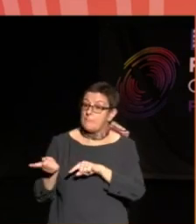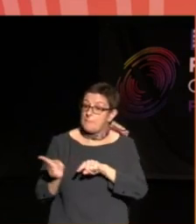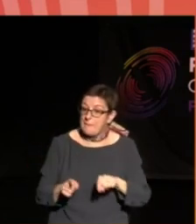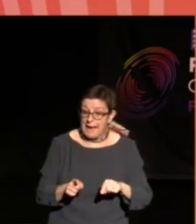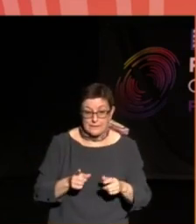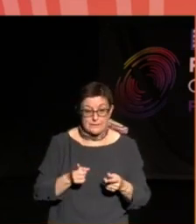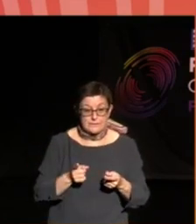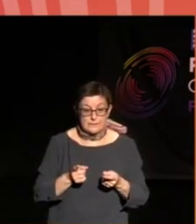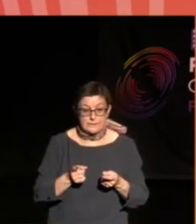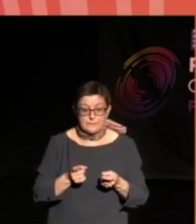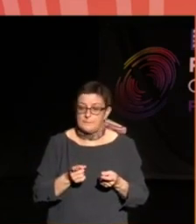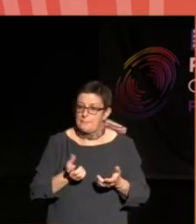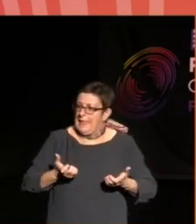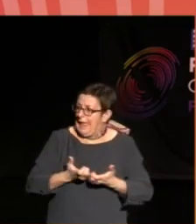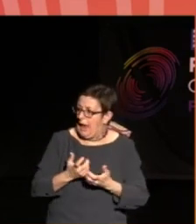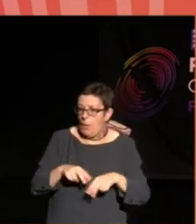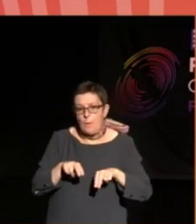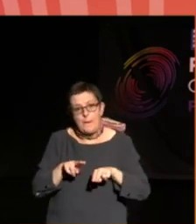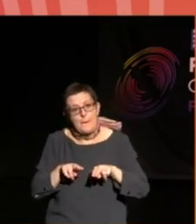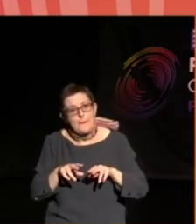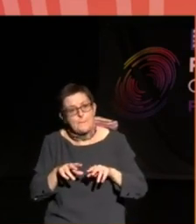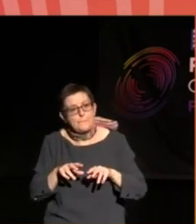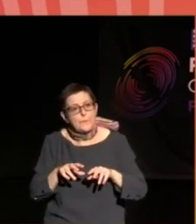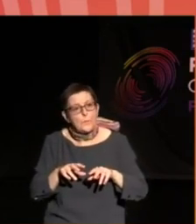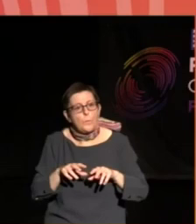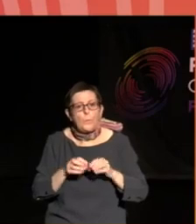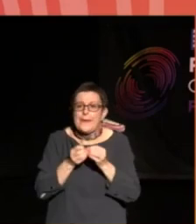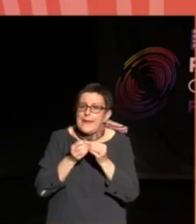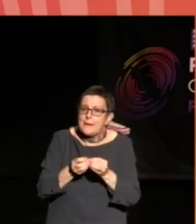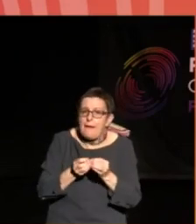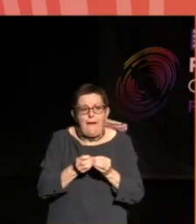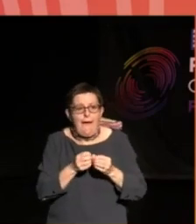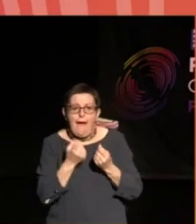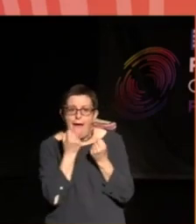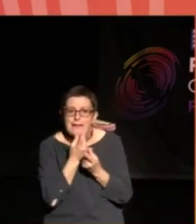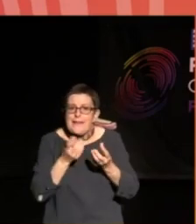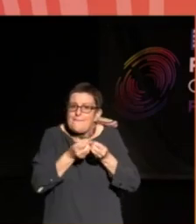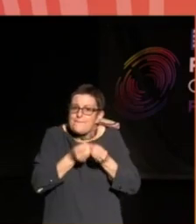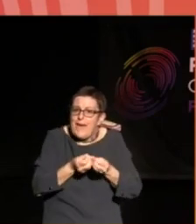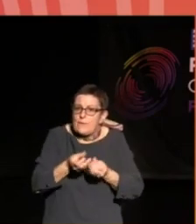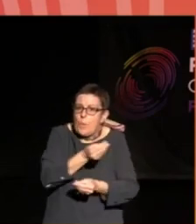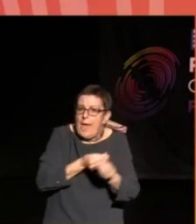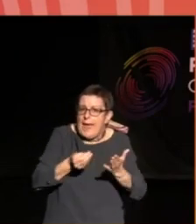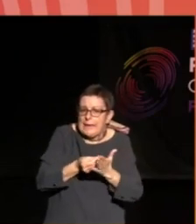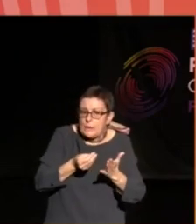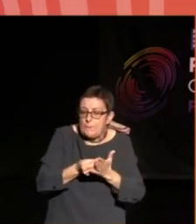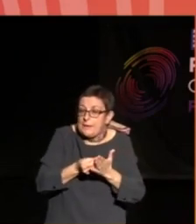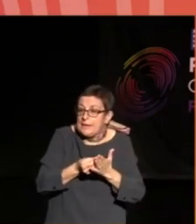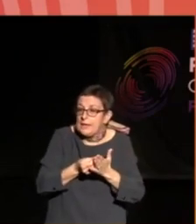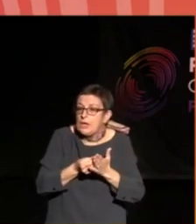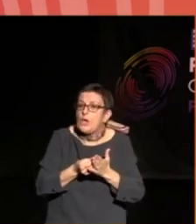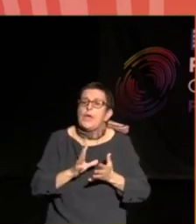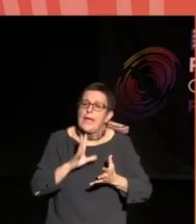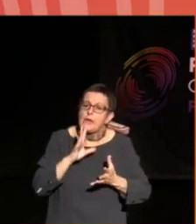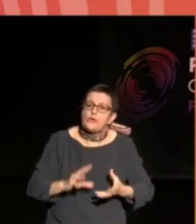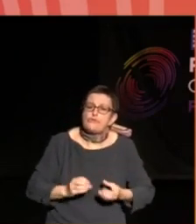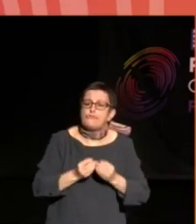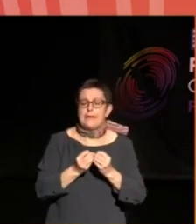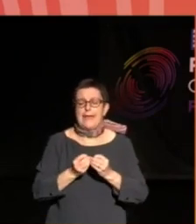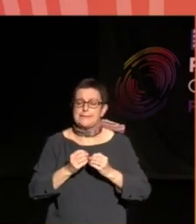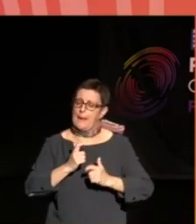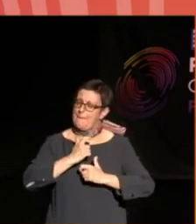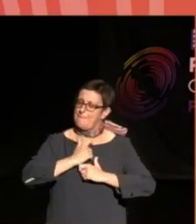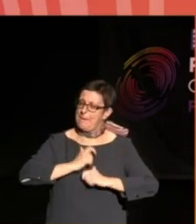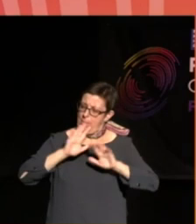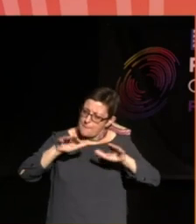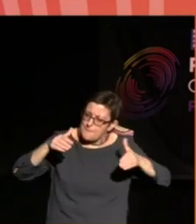to the way we measure value in economic terms and whether there's opportunities to create people-centered value, people-centered